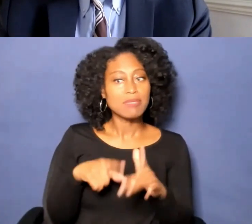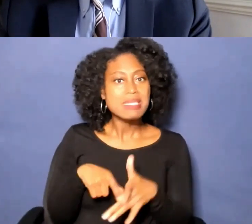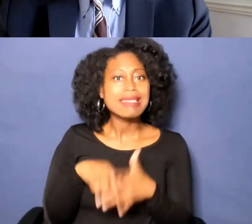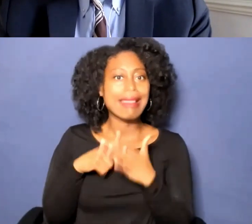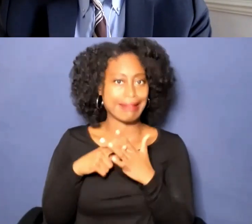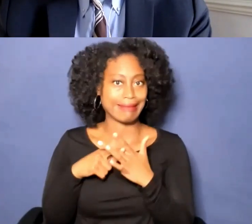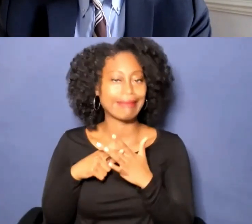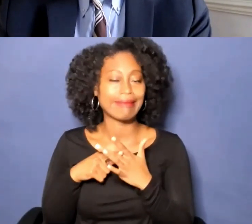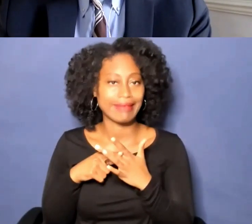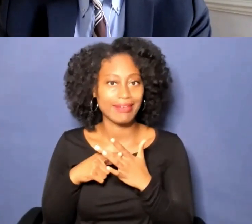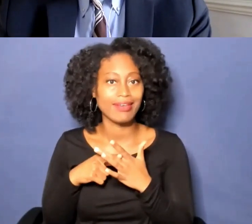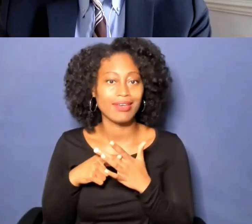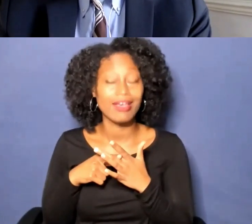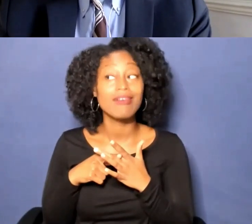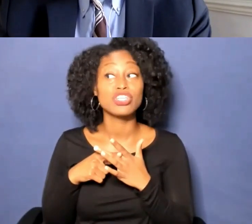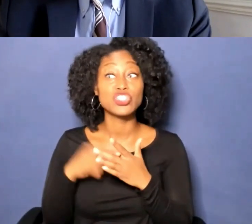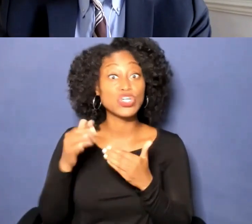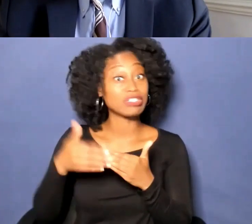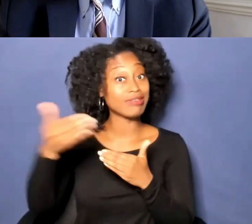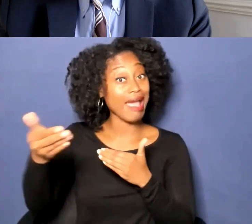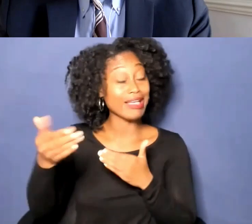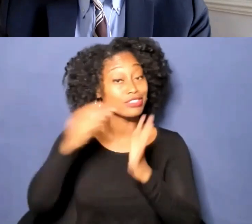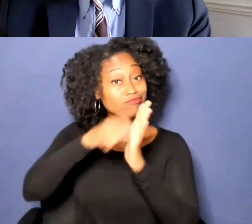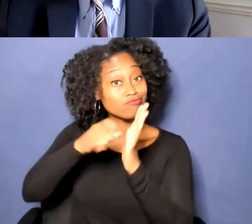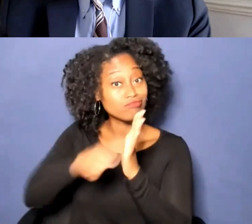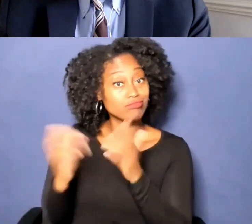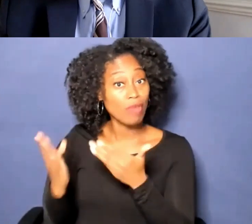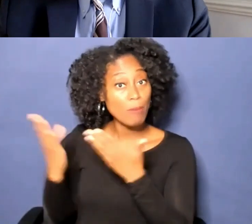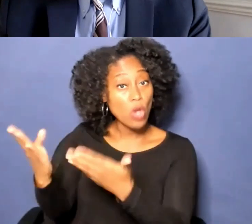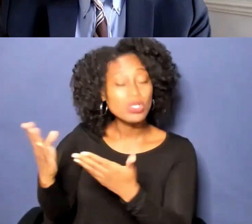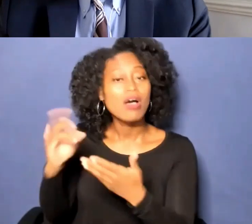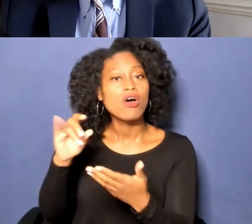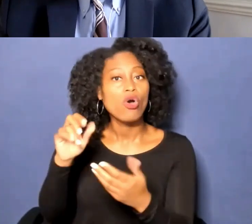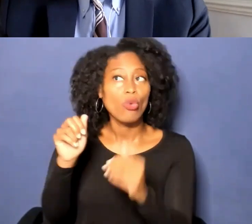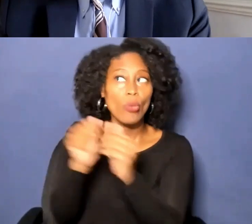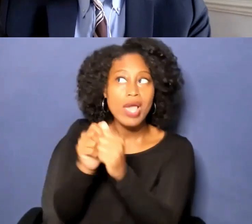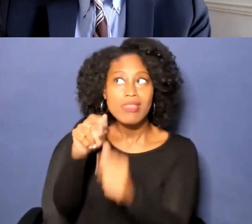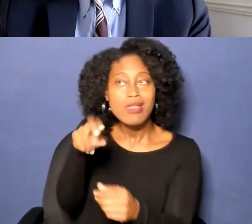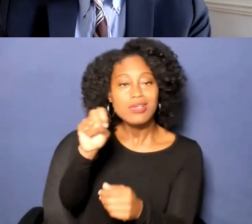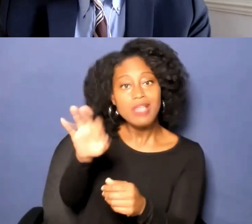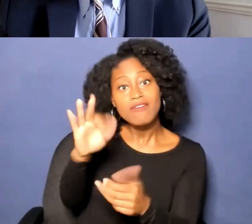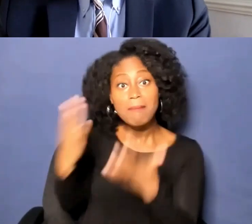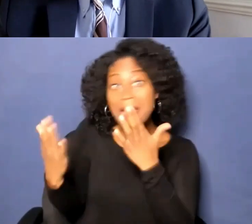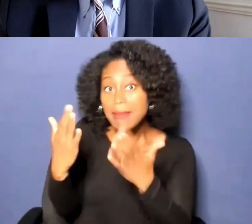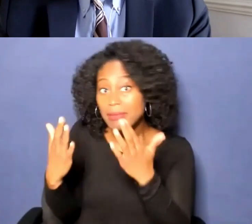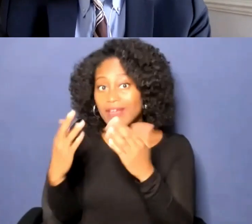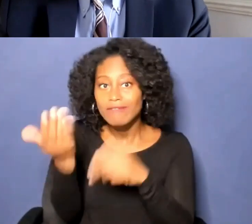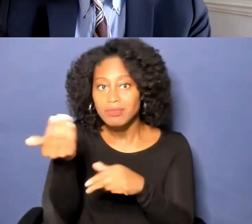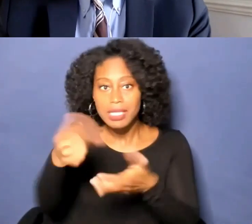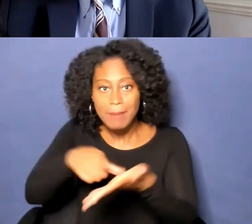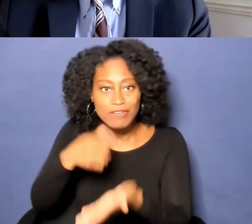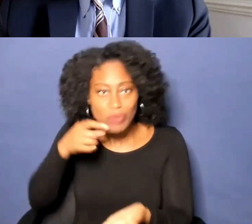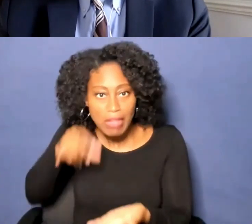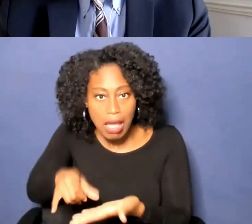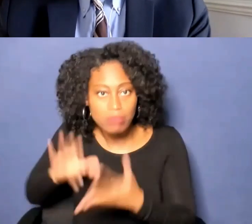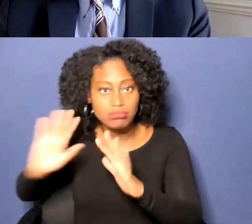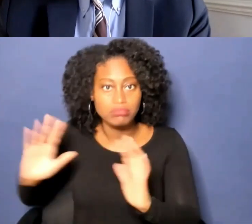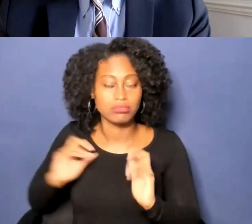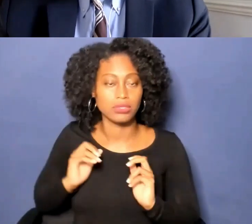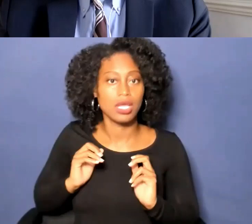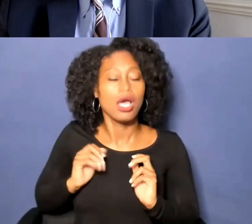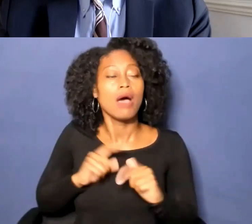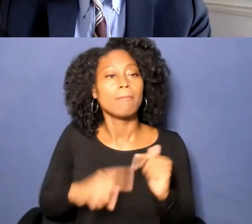And I suppose our evolving this checklist is to say what you need to say to engender that